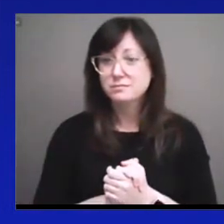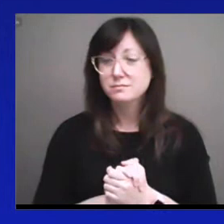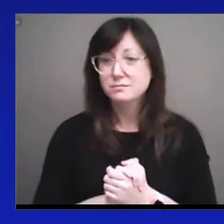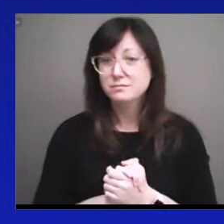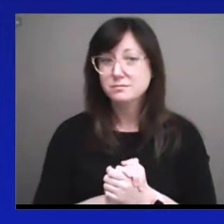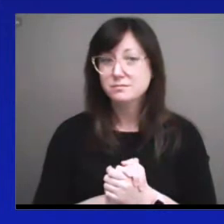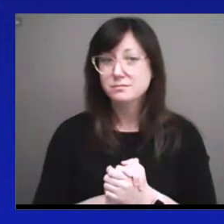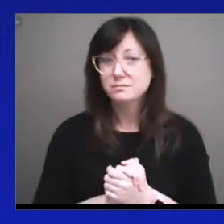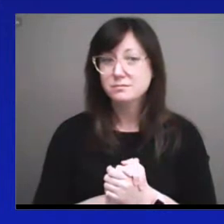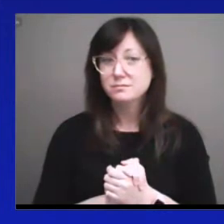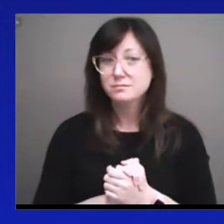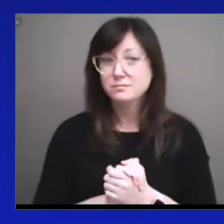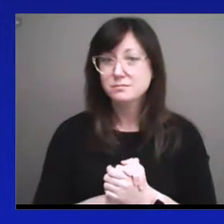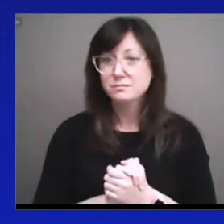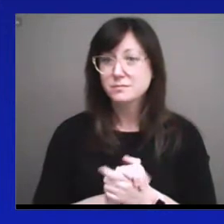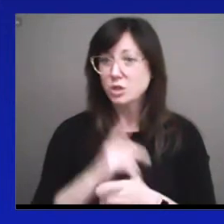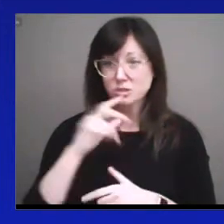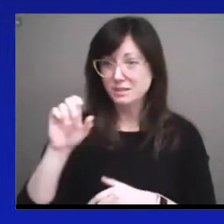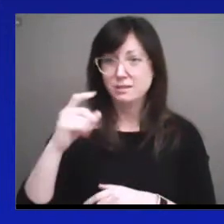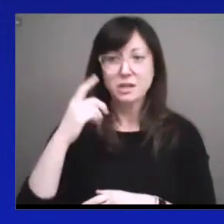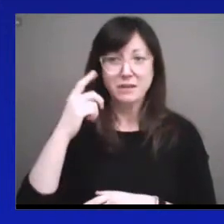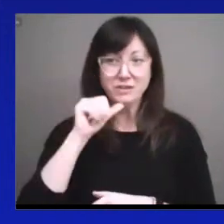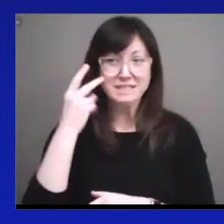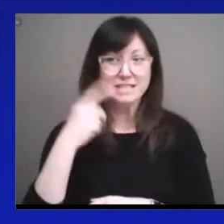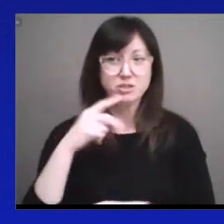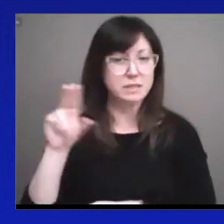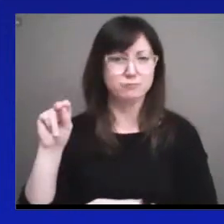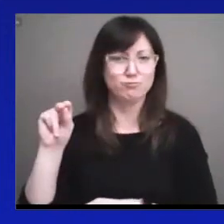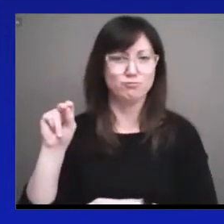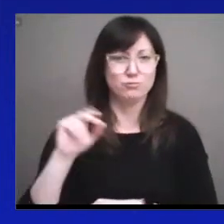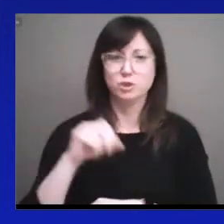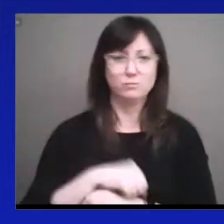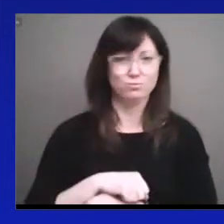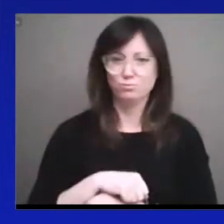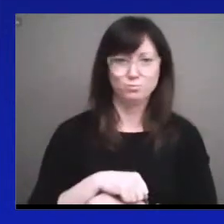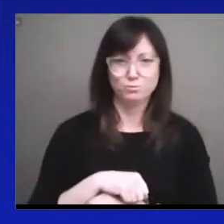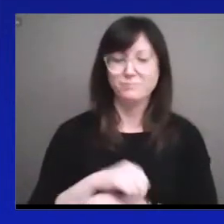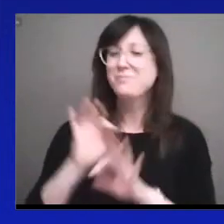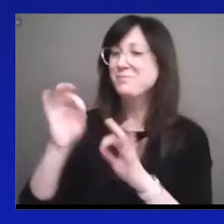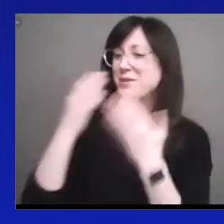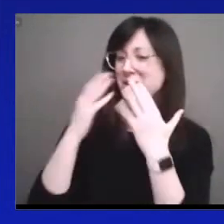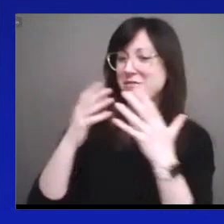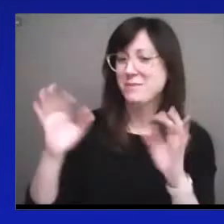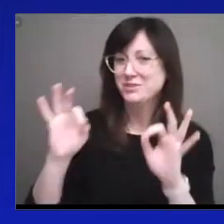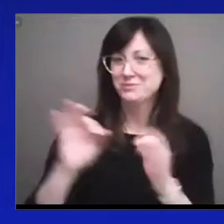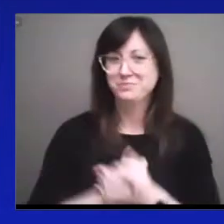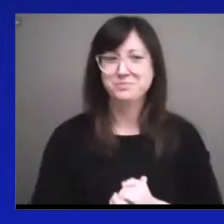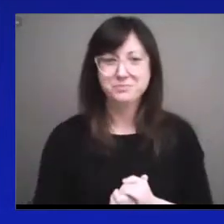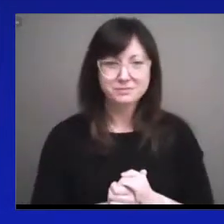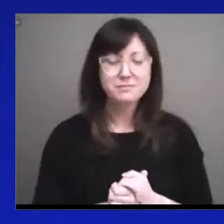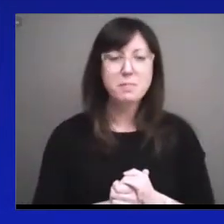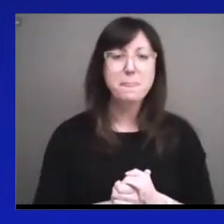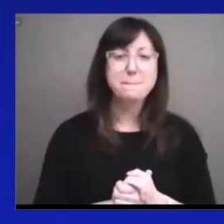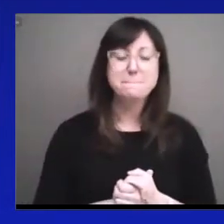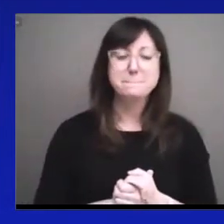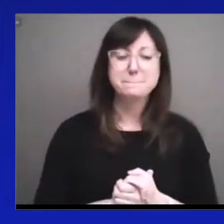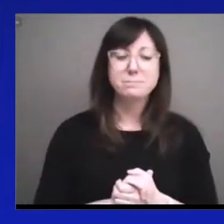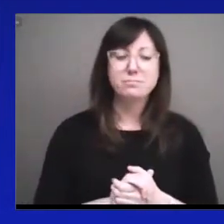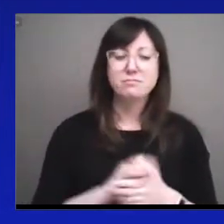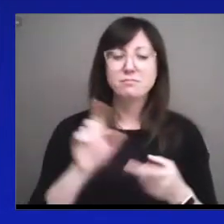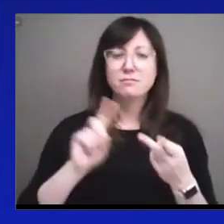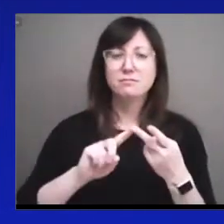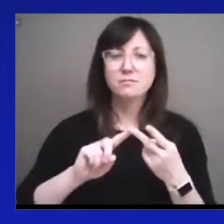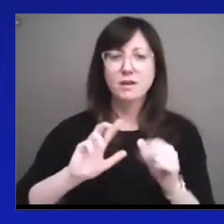Sorry, Elizabeth, if you didn't see her, she nodded no. So. Oh, sorry, I missed that. Thank you. Okay. Okay, so, and my other